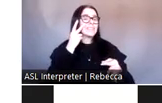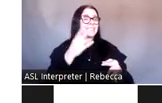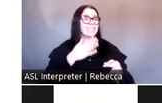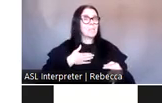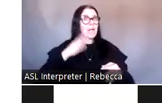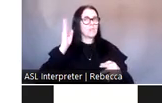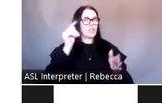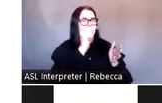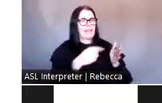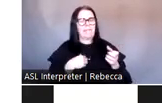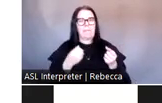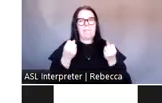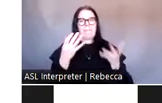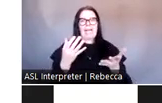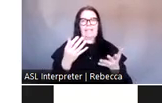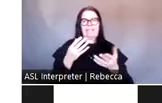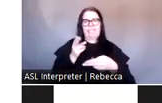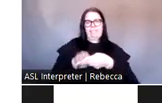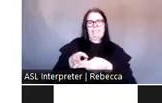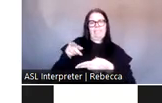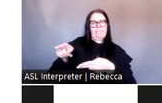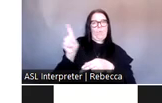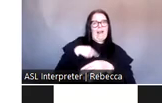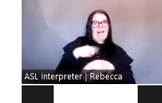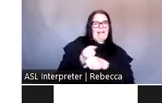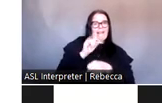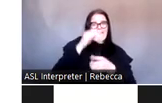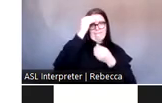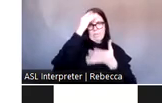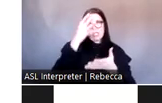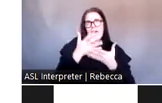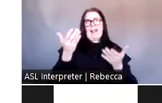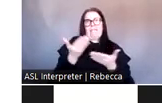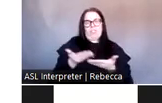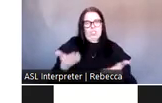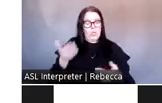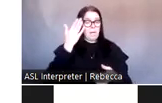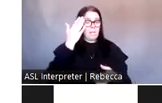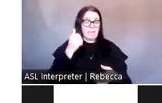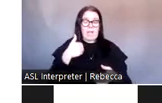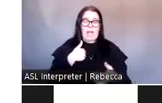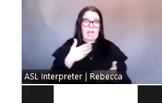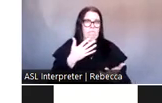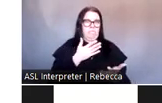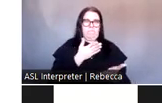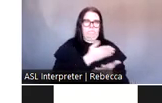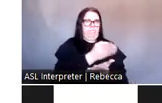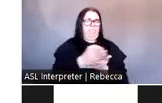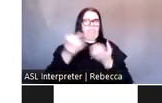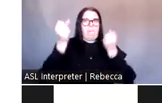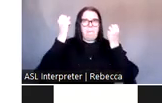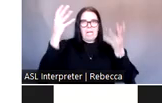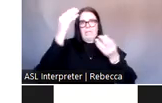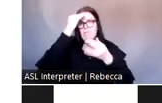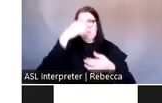that I have referenced throughout this webinar, because there's so much information out there about micro-credentials. There was no need for me to try and create any more.